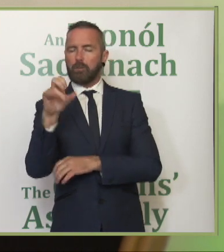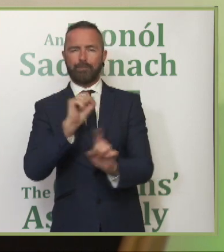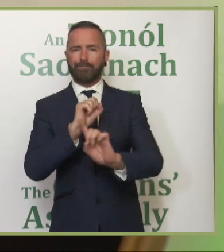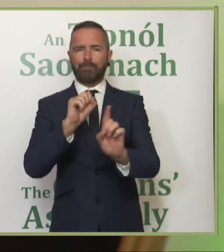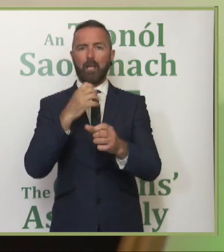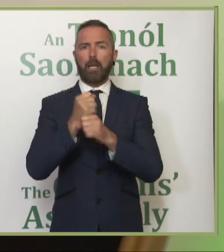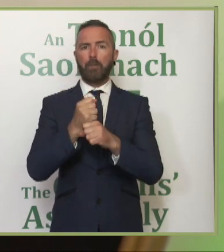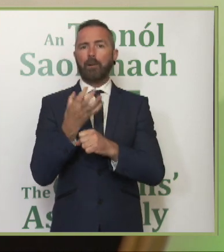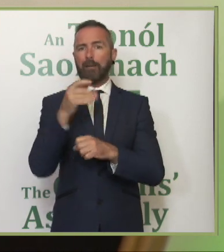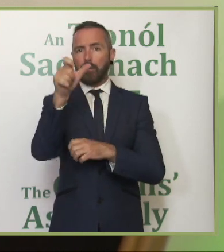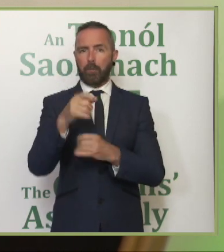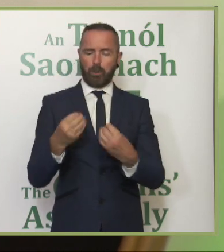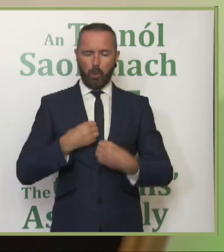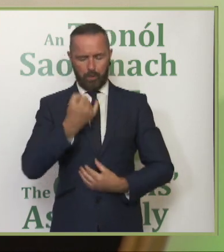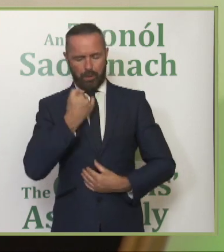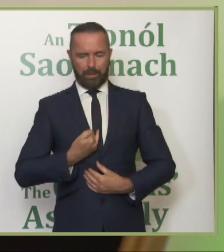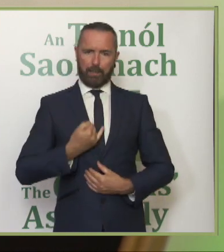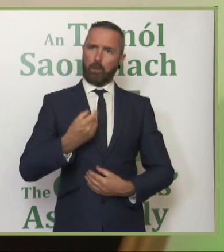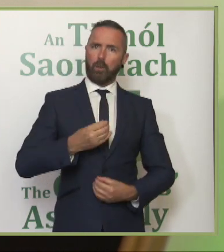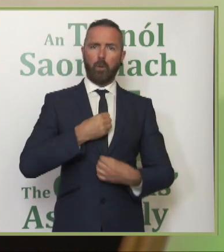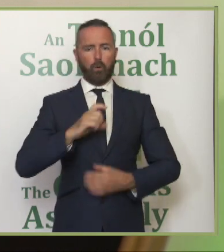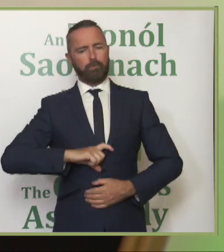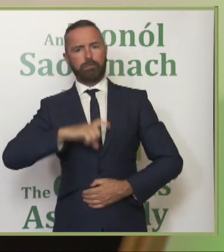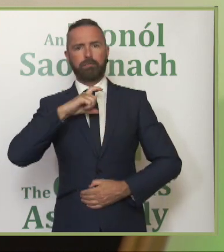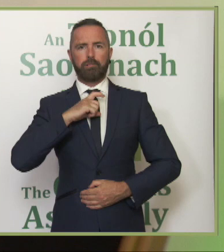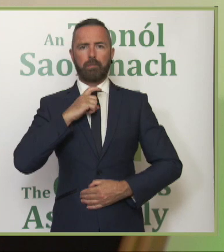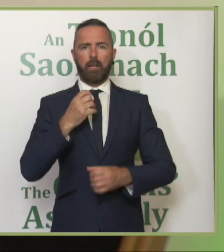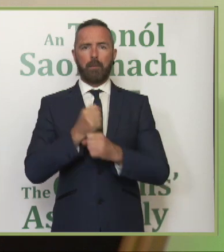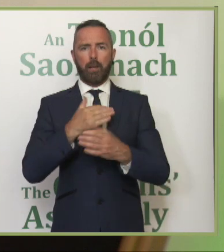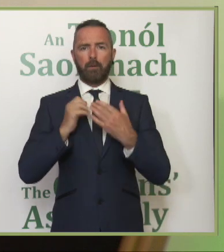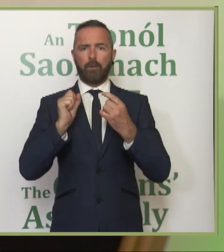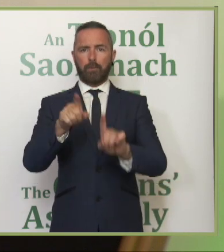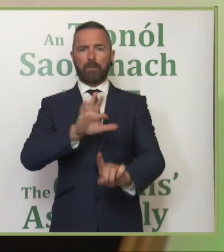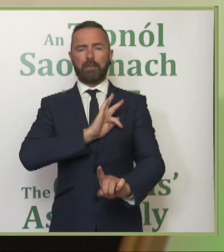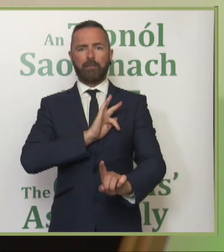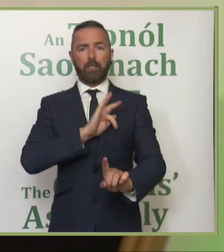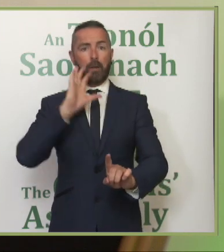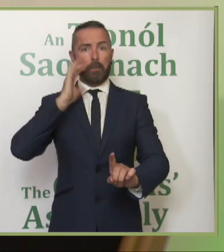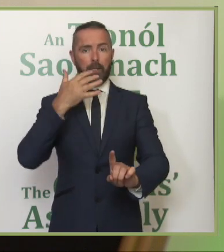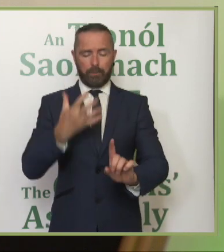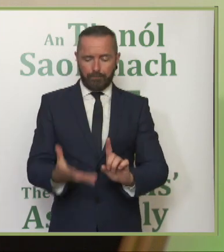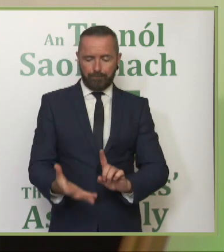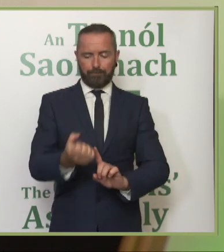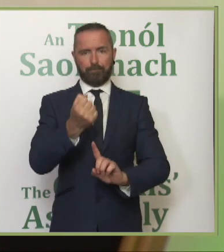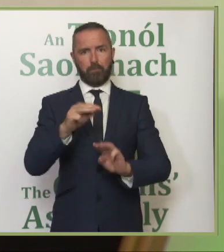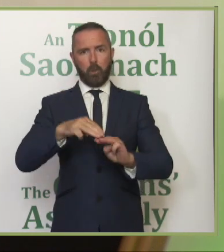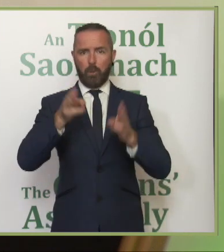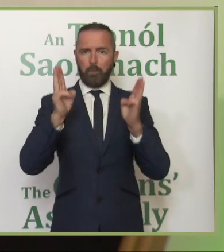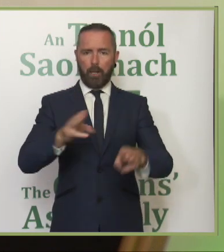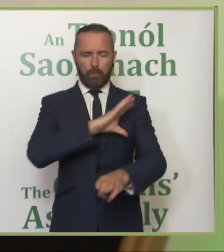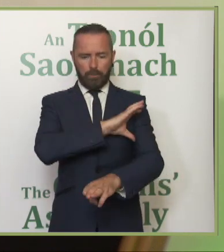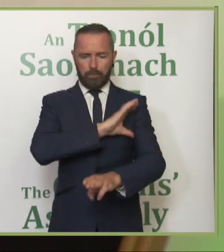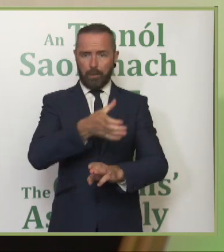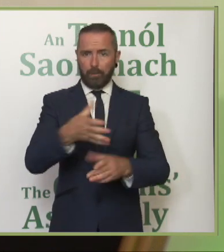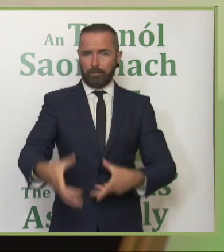back a sense of identity, of dignity, of where they're coming from. And because they get more power in themselves to